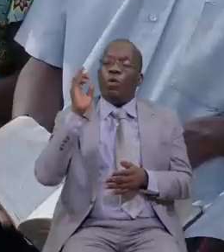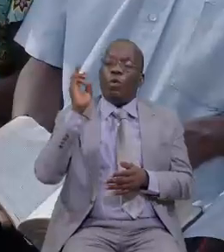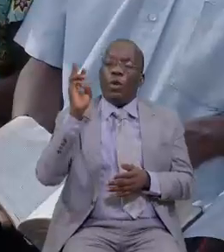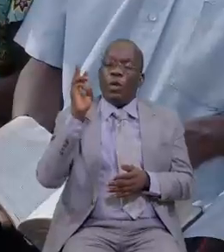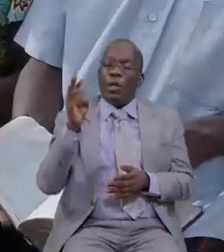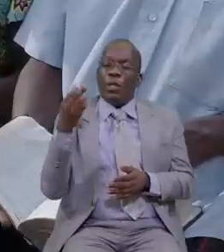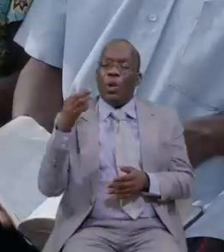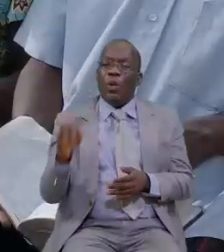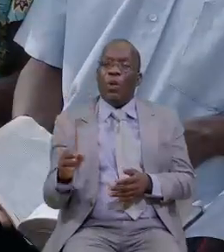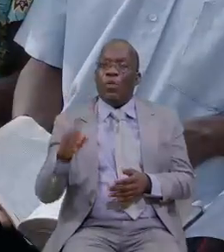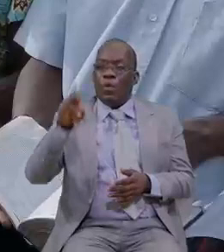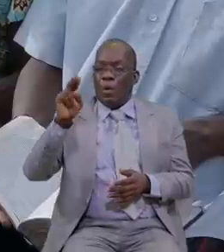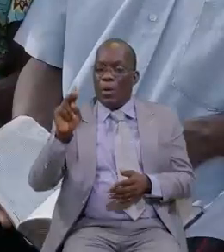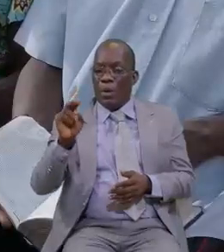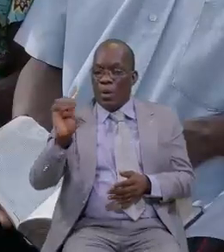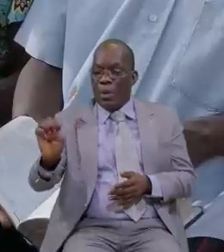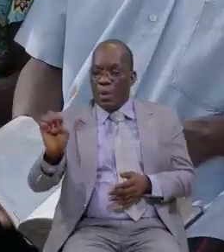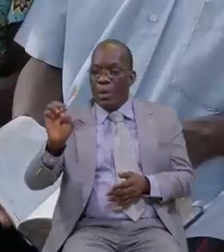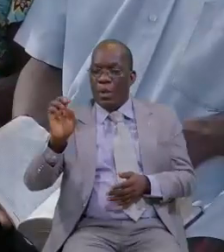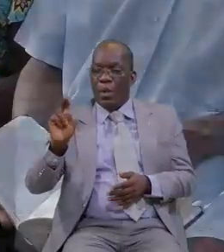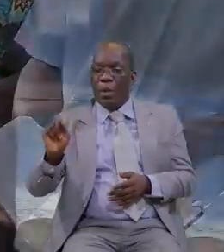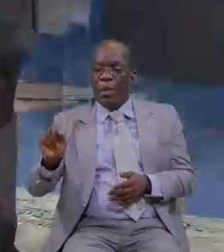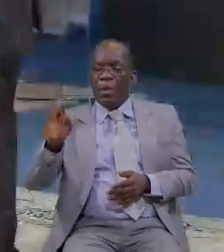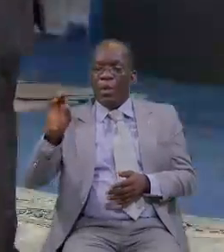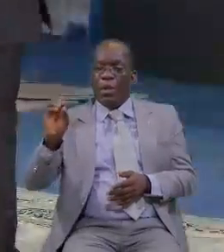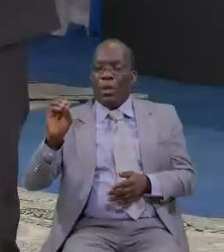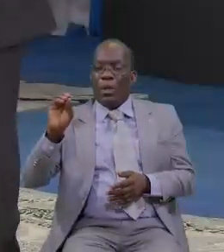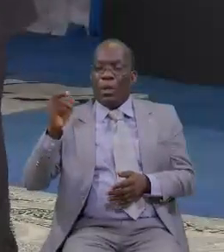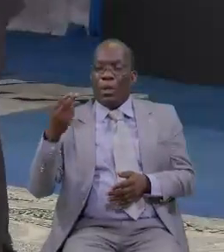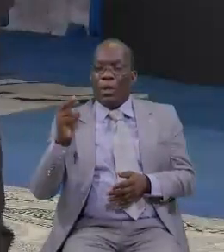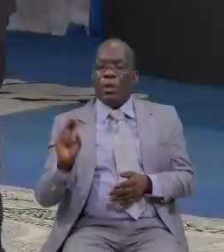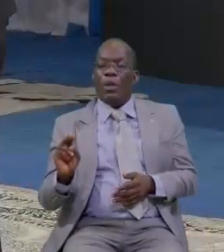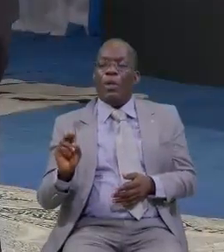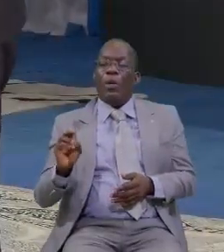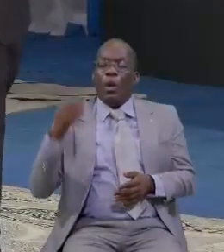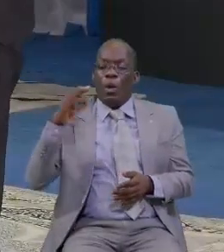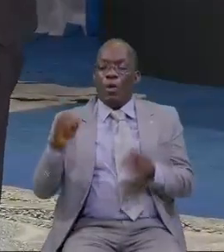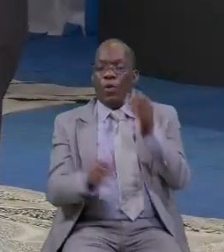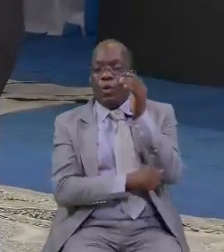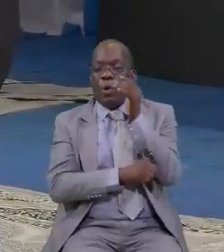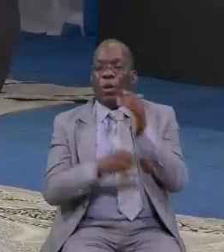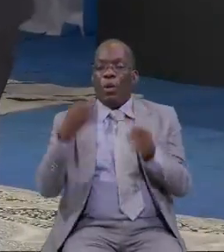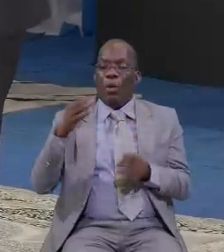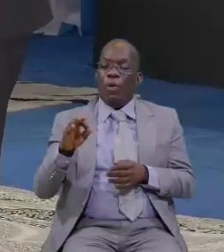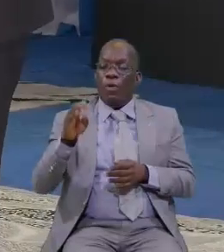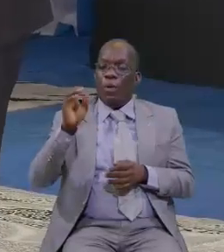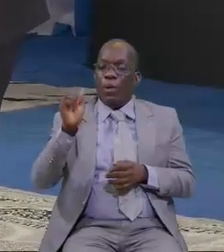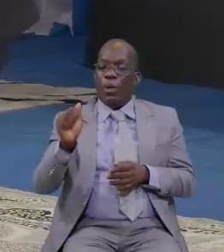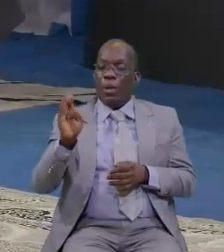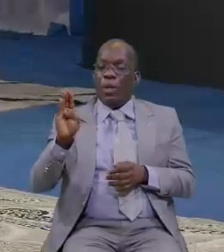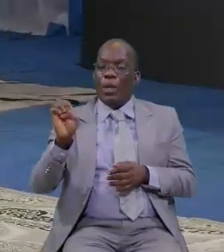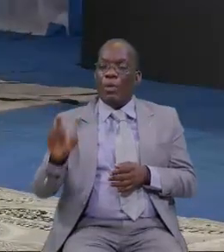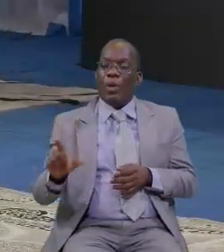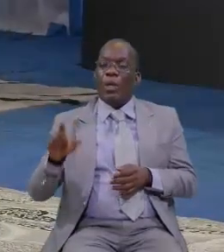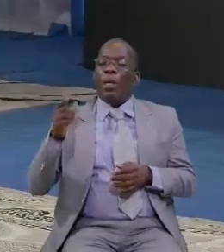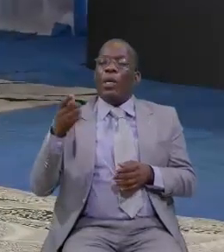Abel, of Abraham, of Noah. We're seeing a cloud of witnesses of the people